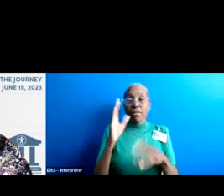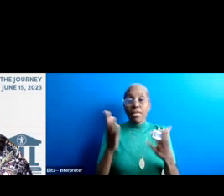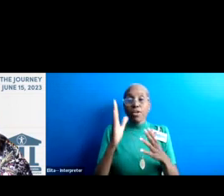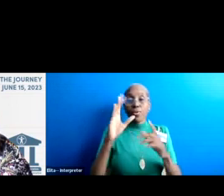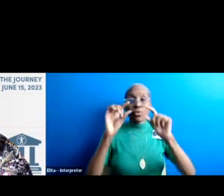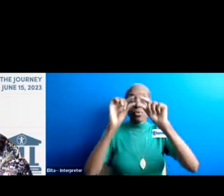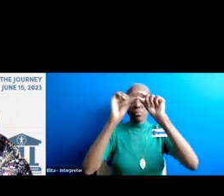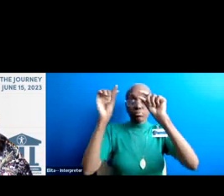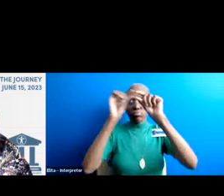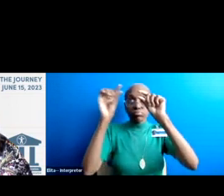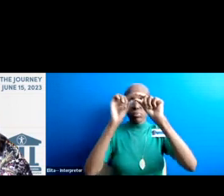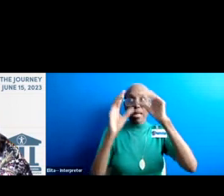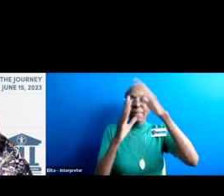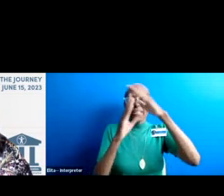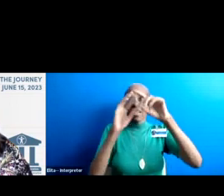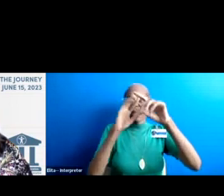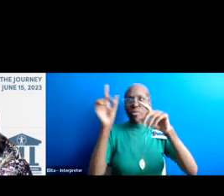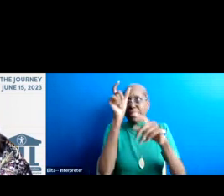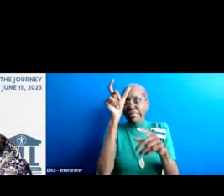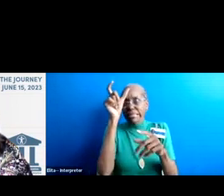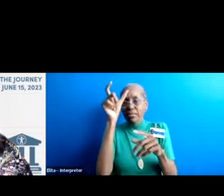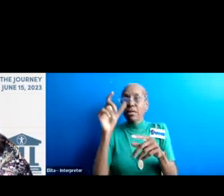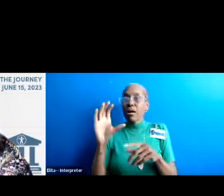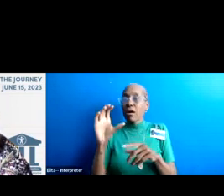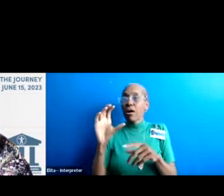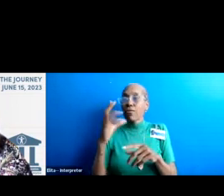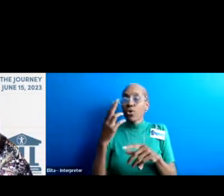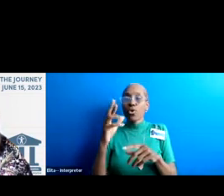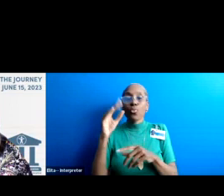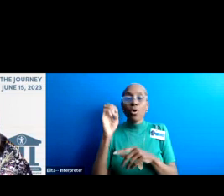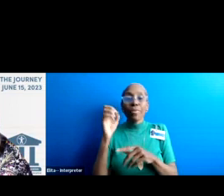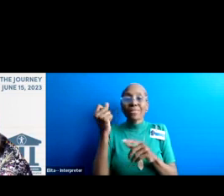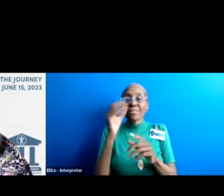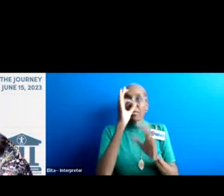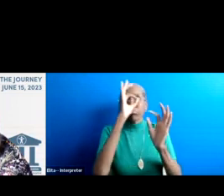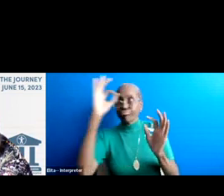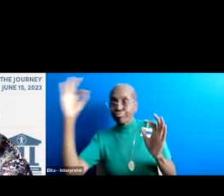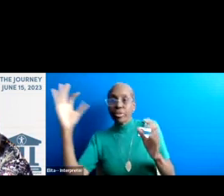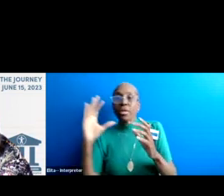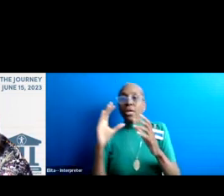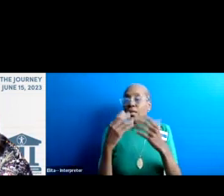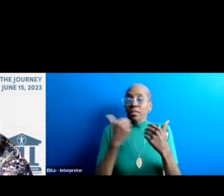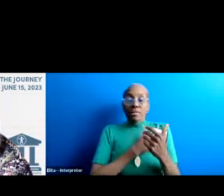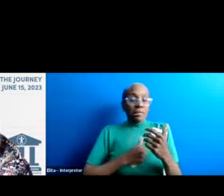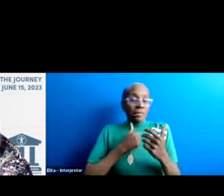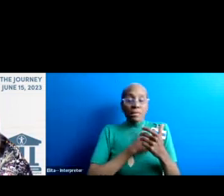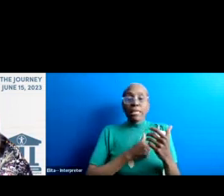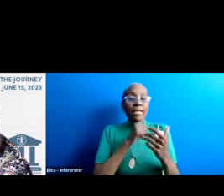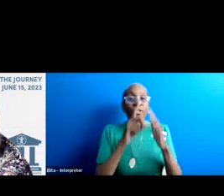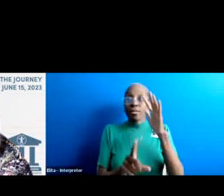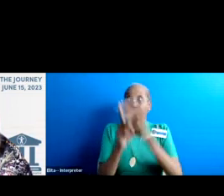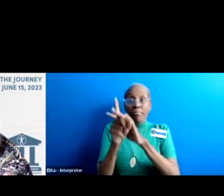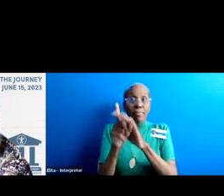little extensions. I'm up in the top right of Chrome. I have a ton of extensions, I'm sorry. If it does not